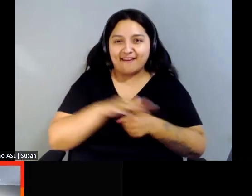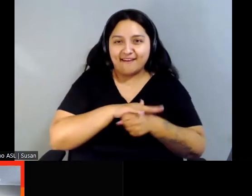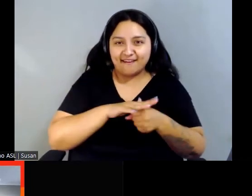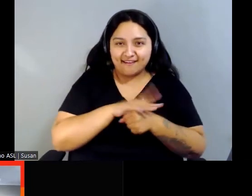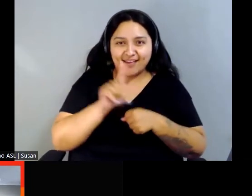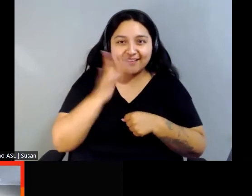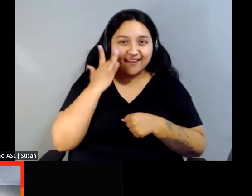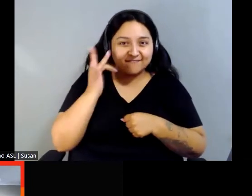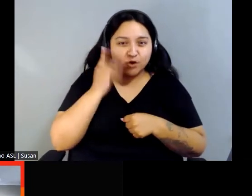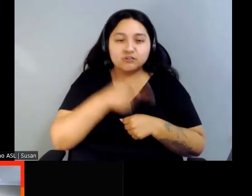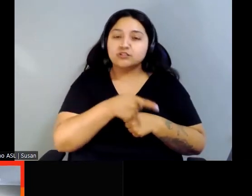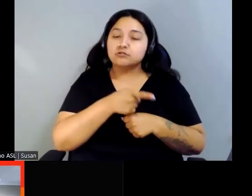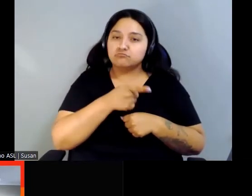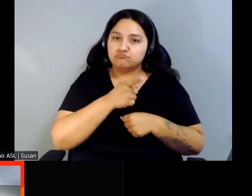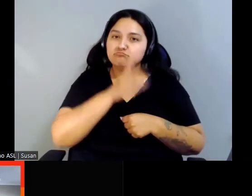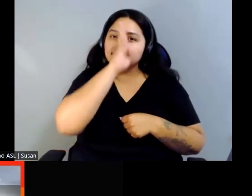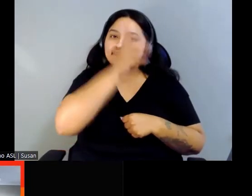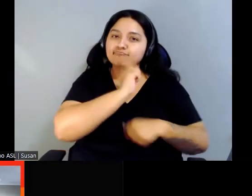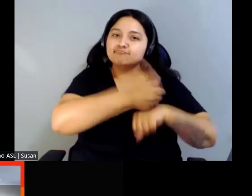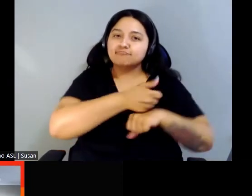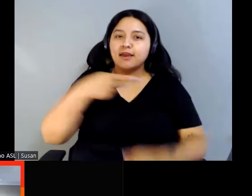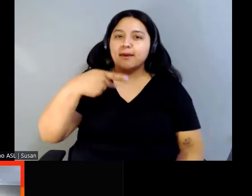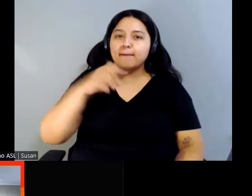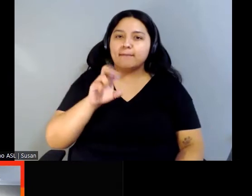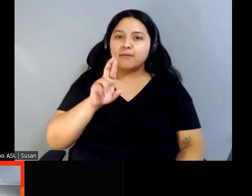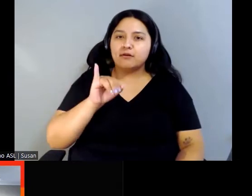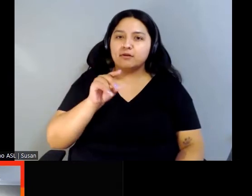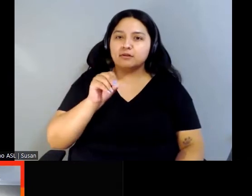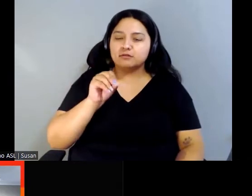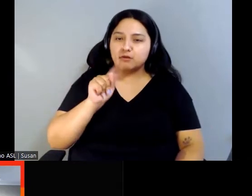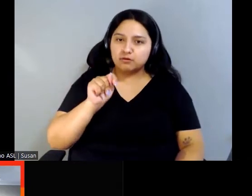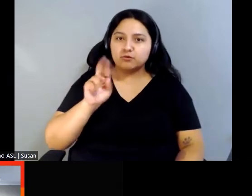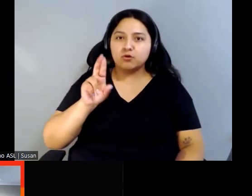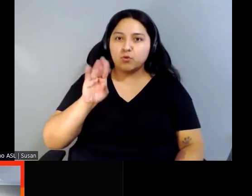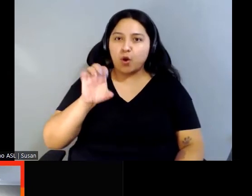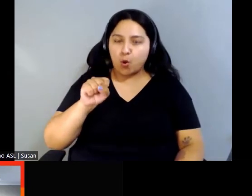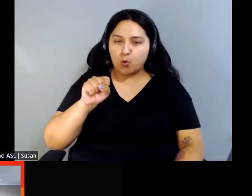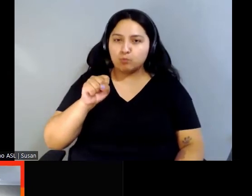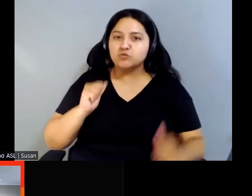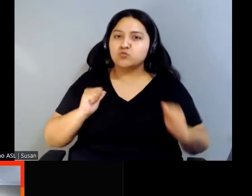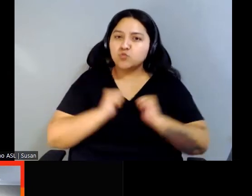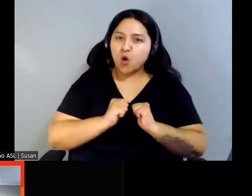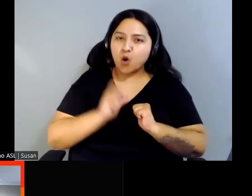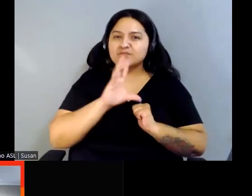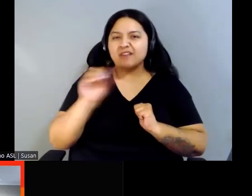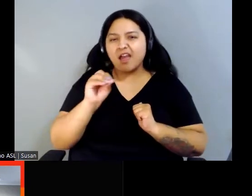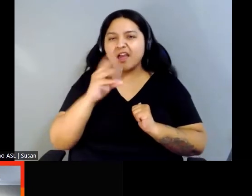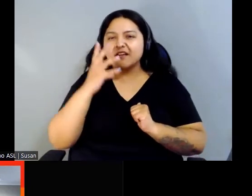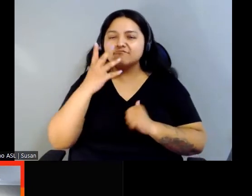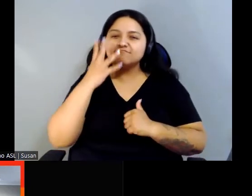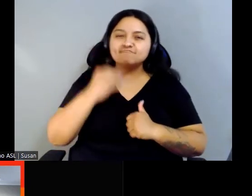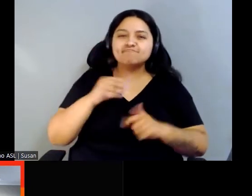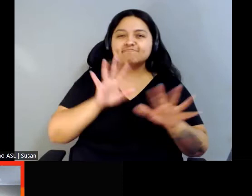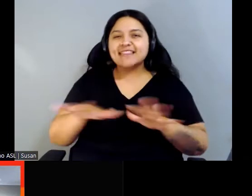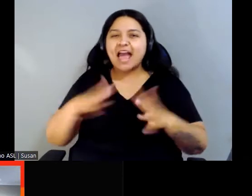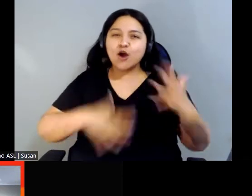Peridot Robes, an exclusive line of luxury robes and loungewear in sizes 14 to 40. So